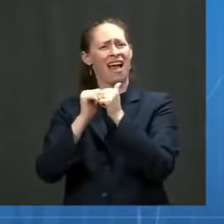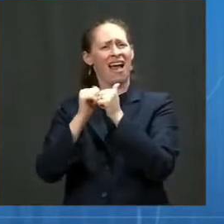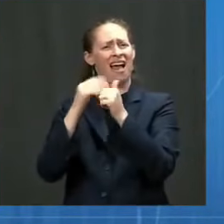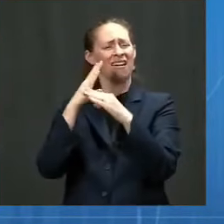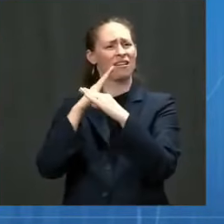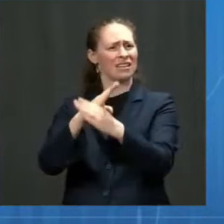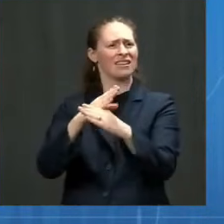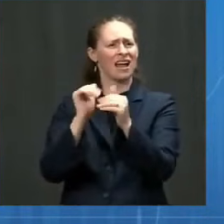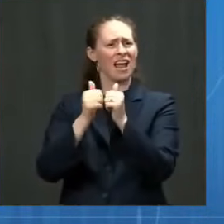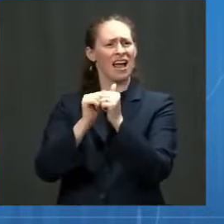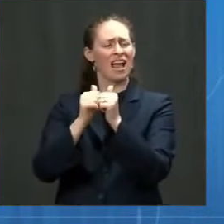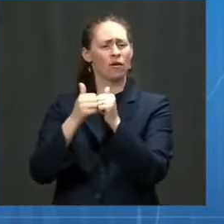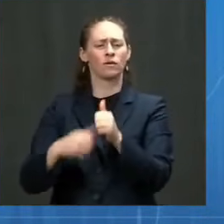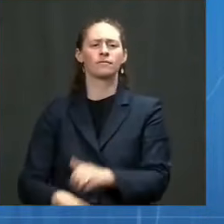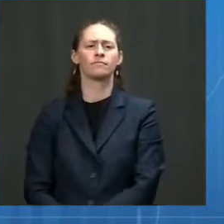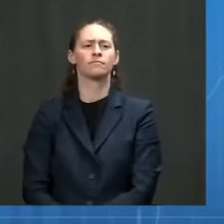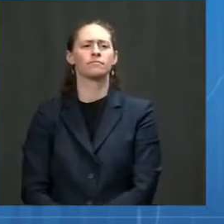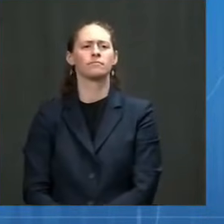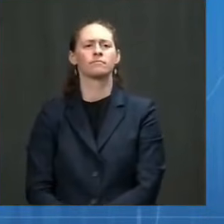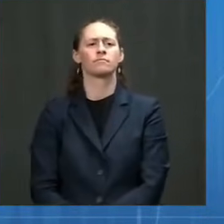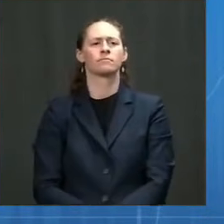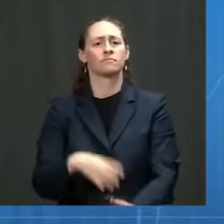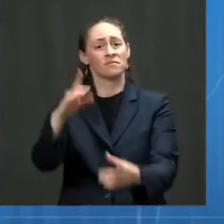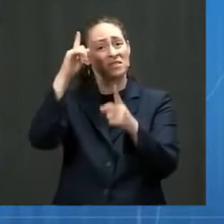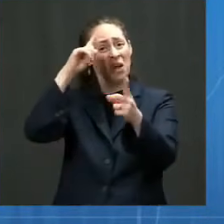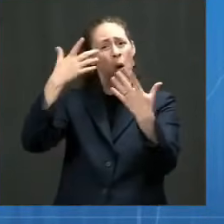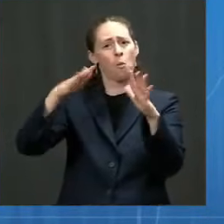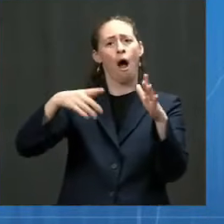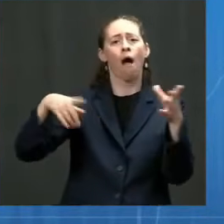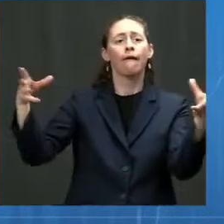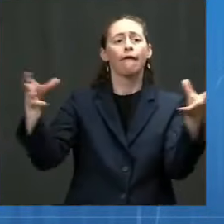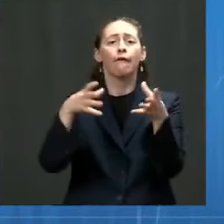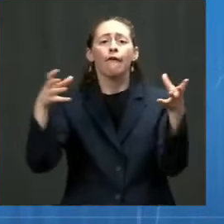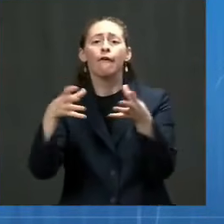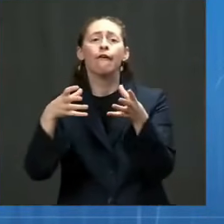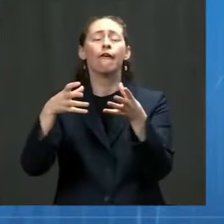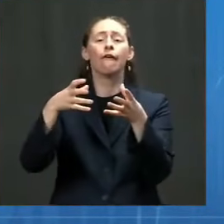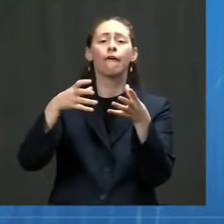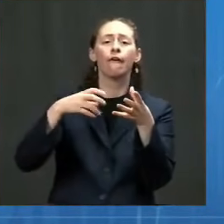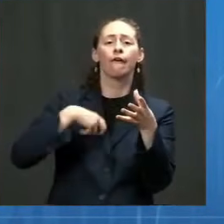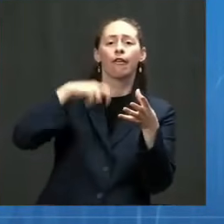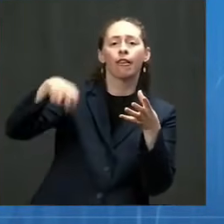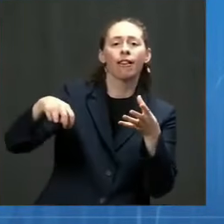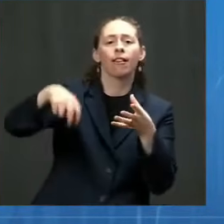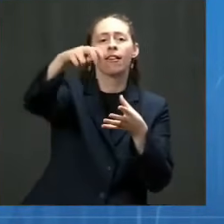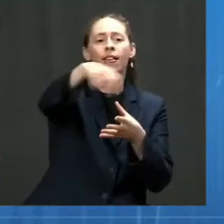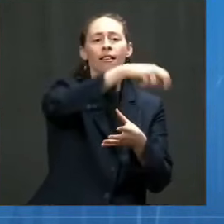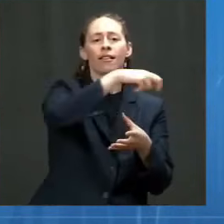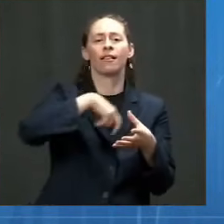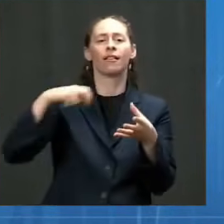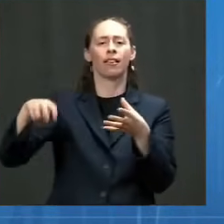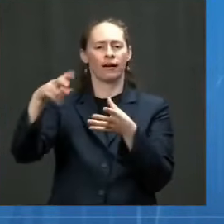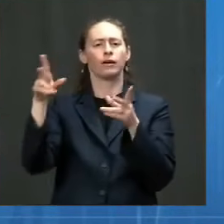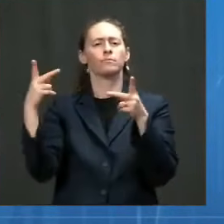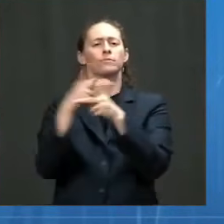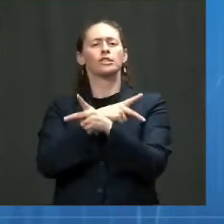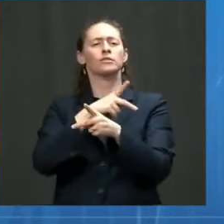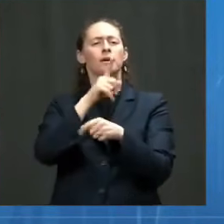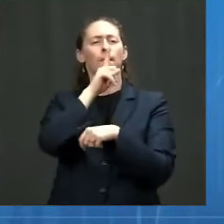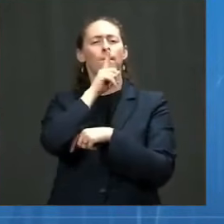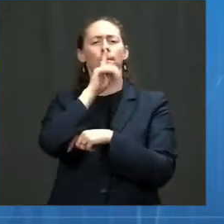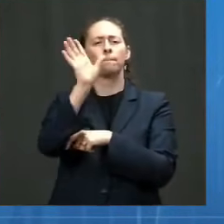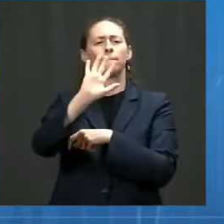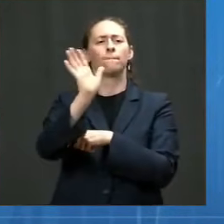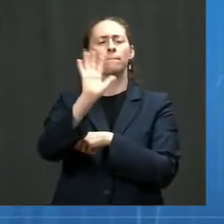the virus to freely circulate, finding vulnerable targets. You protect the vulnerable